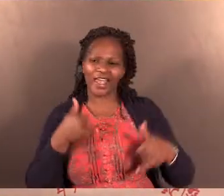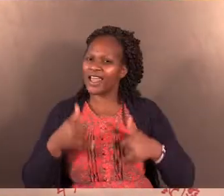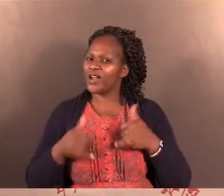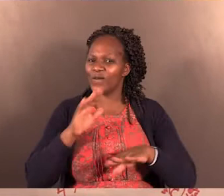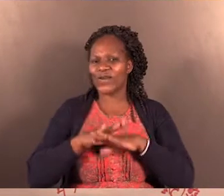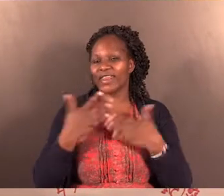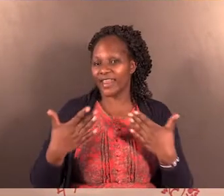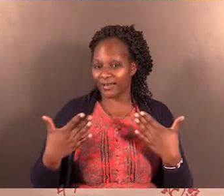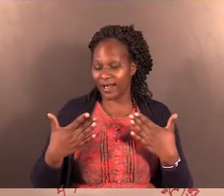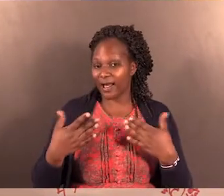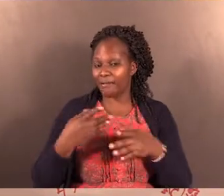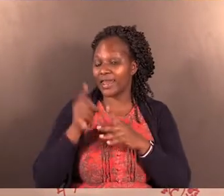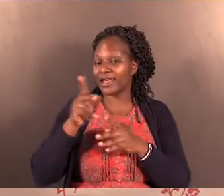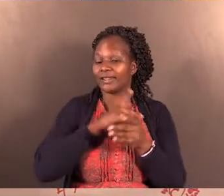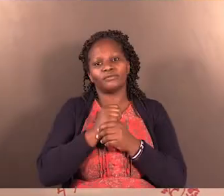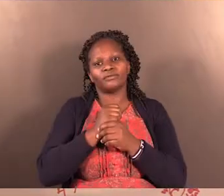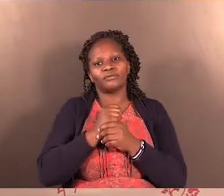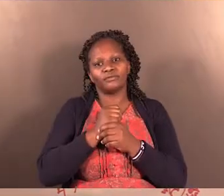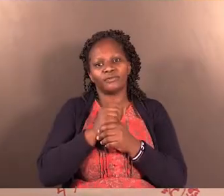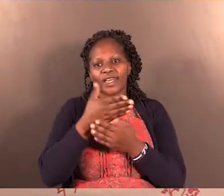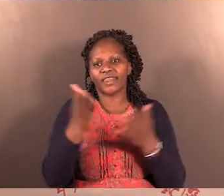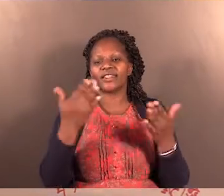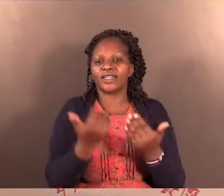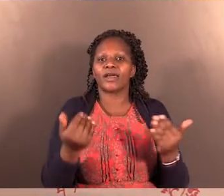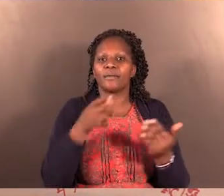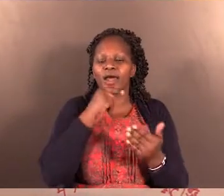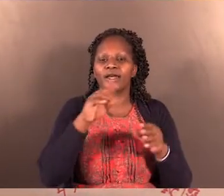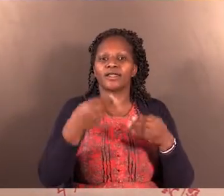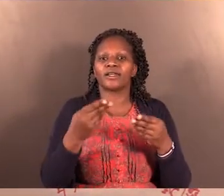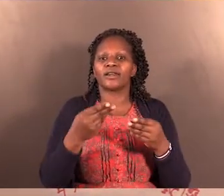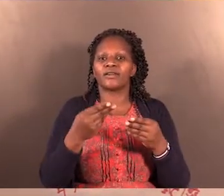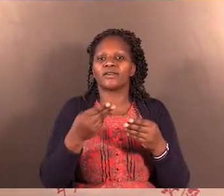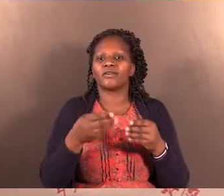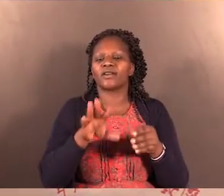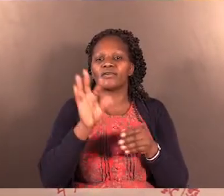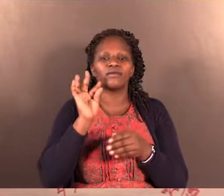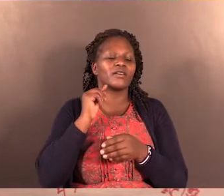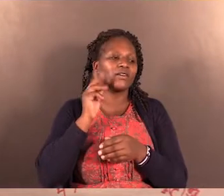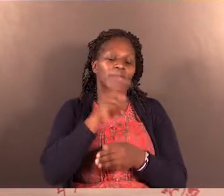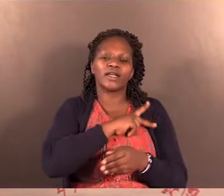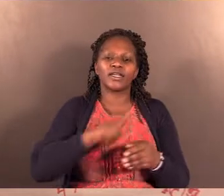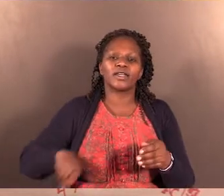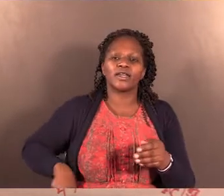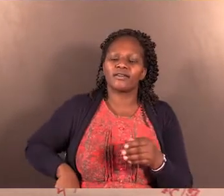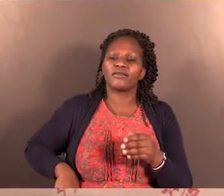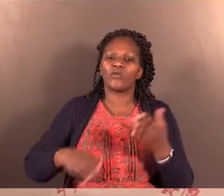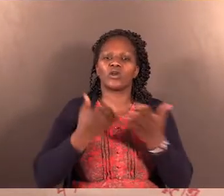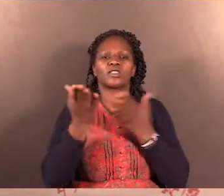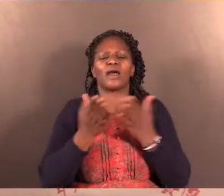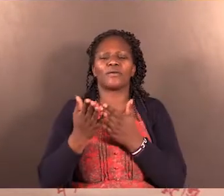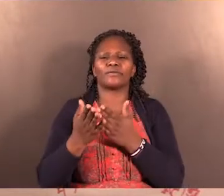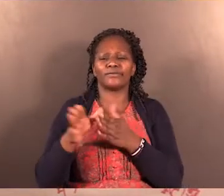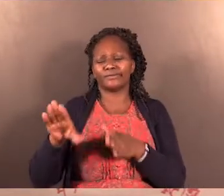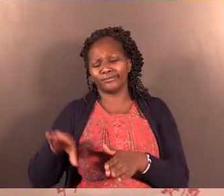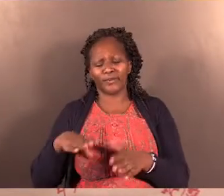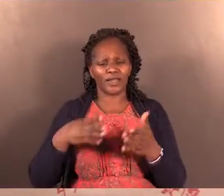all the good things by this king. These young men were given very fine food by this king, which was served in